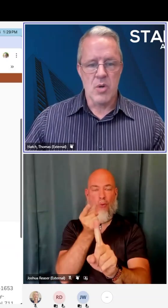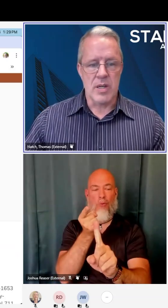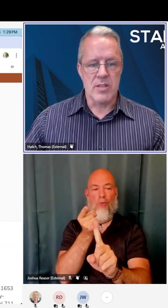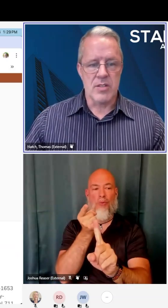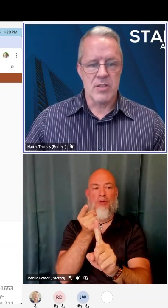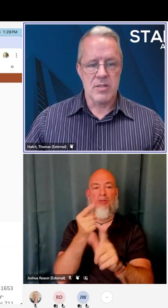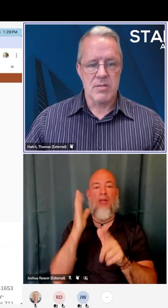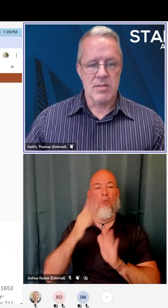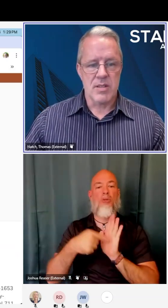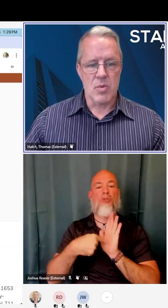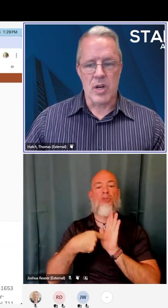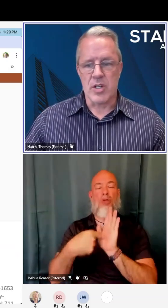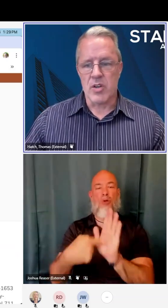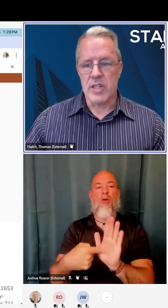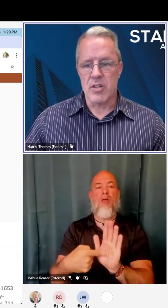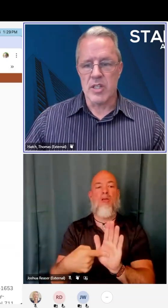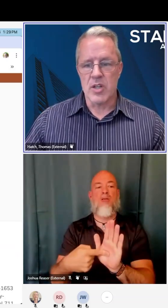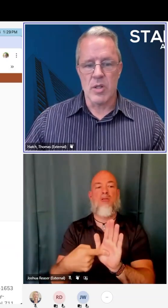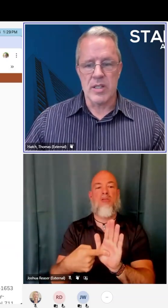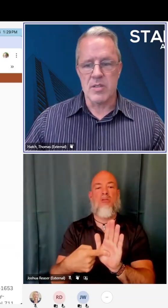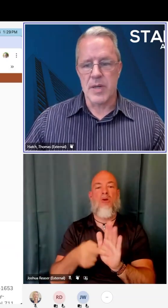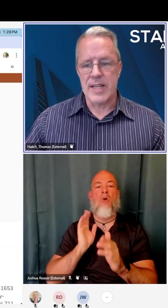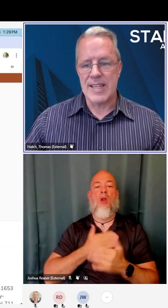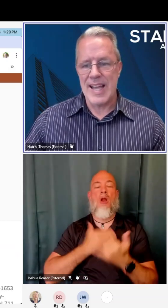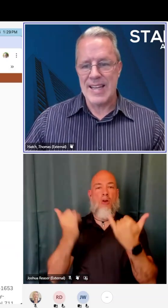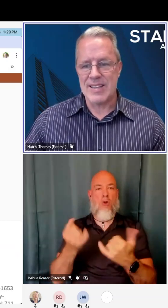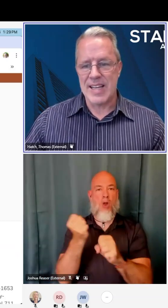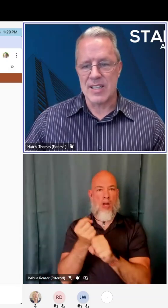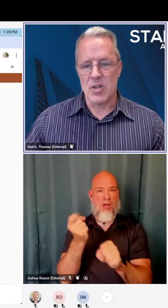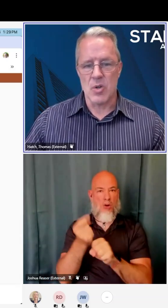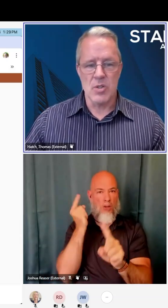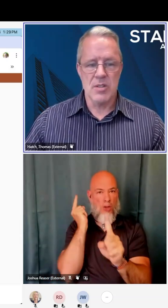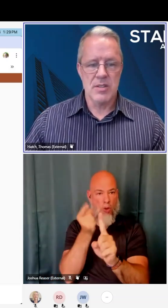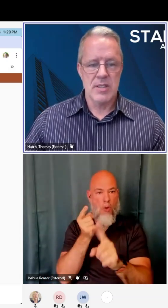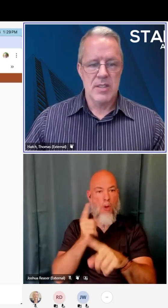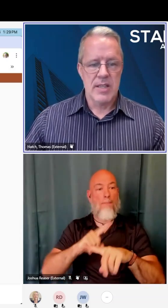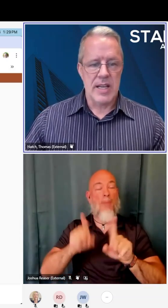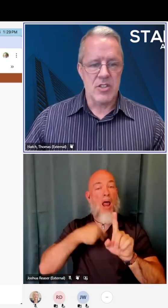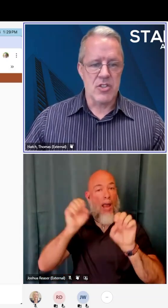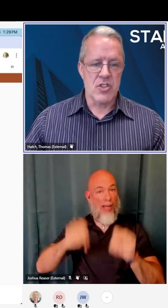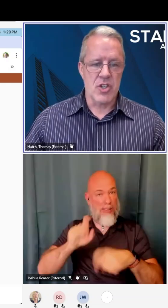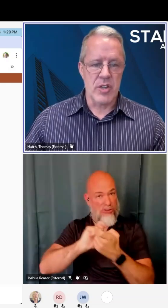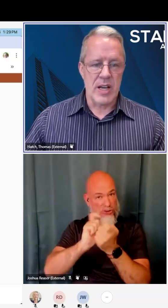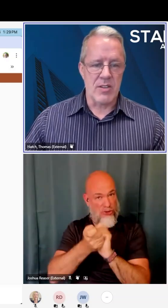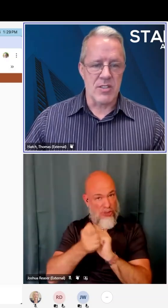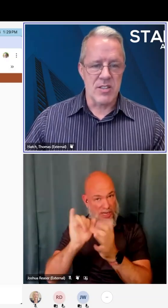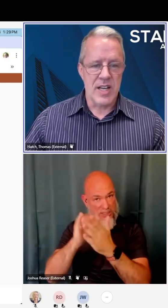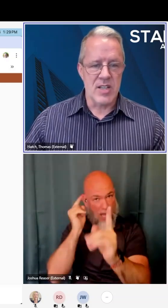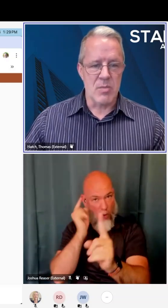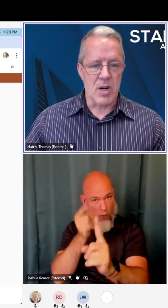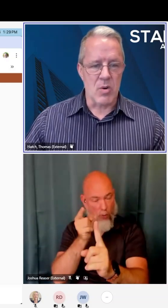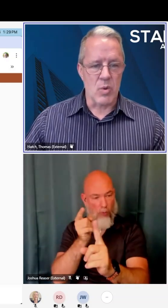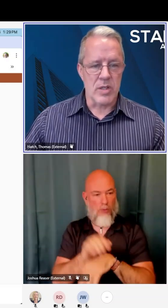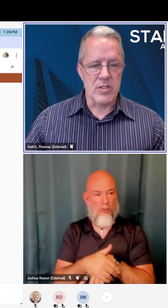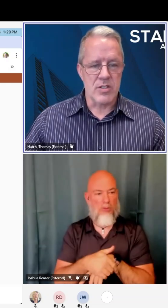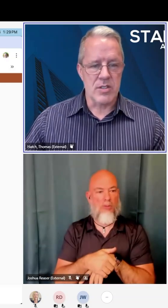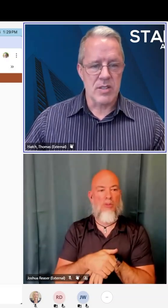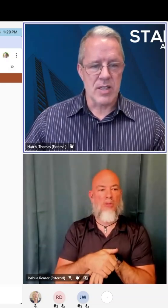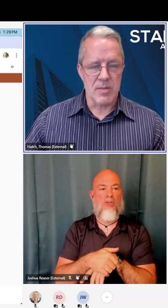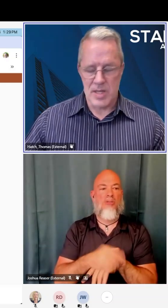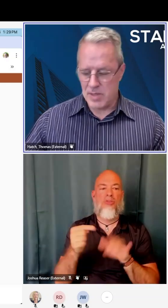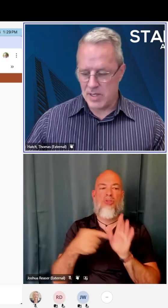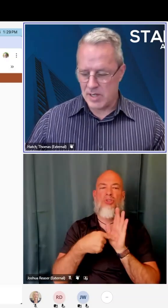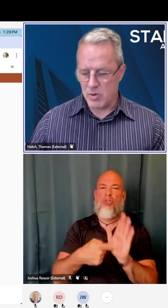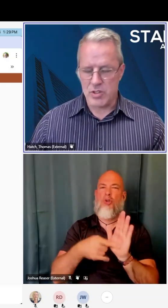will show us what our current yearly goal is, but I can edit that goal. And just to show you how the slider bar